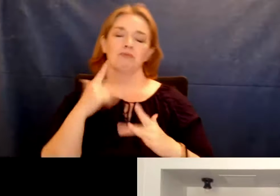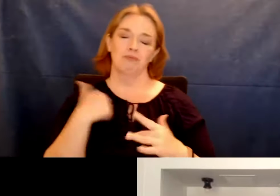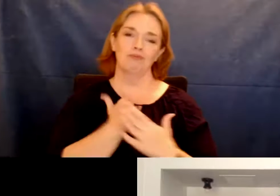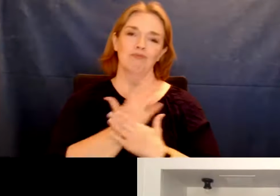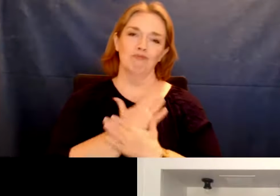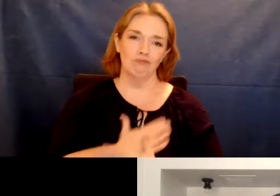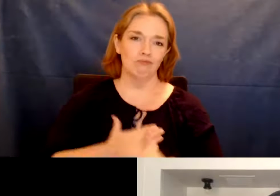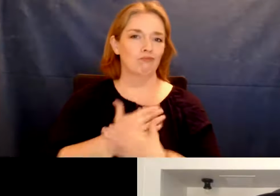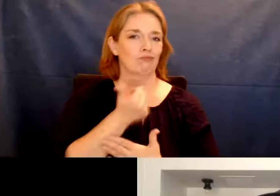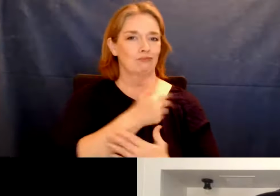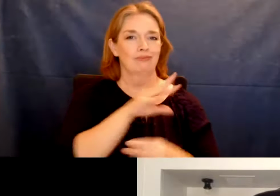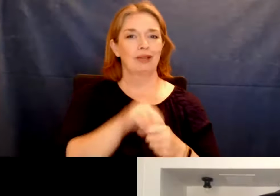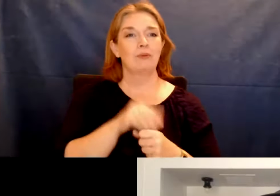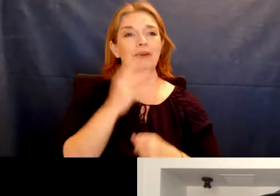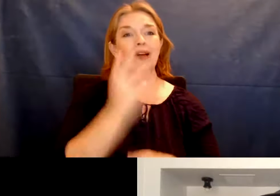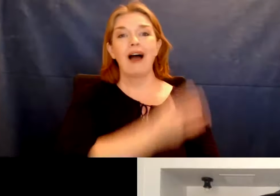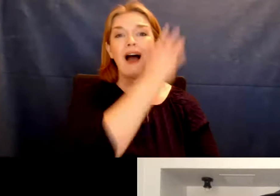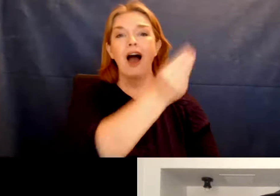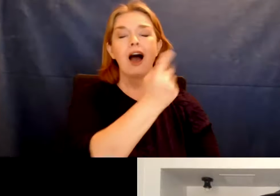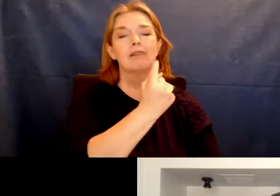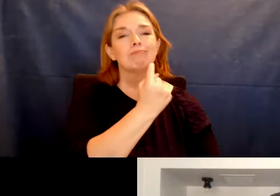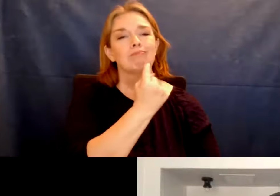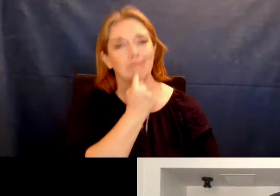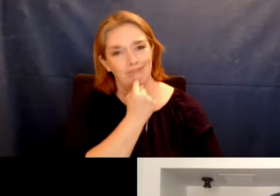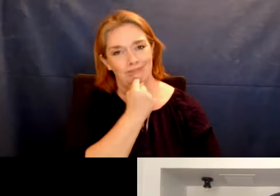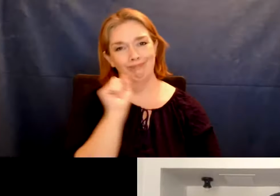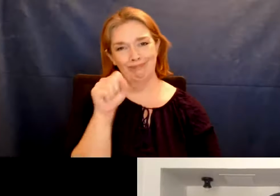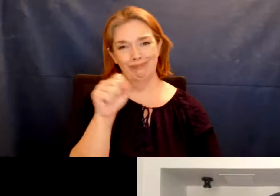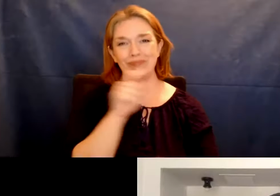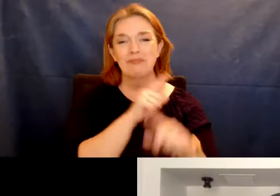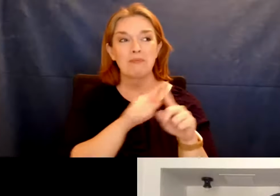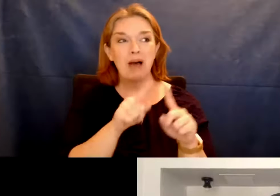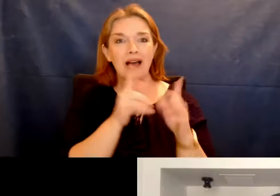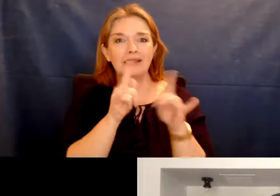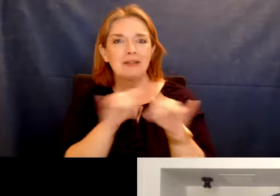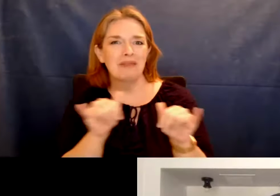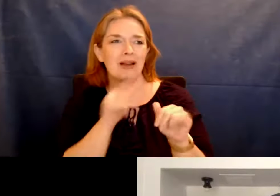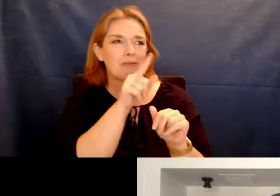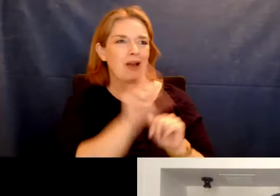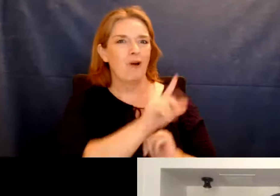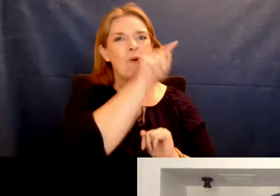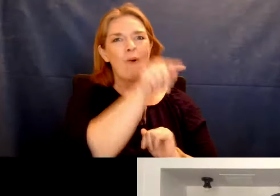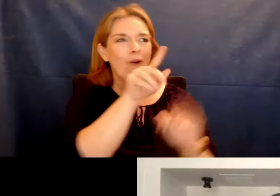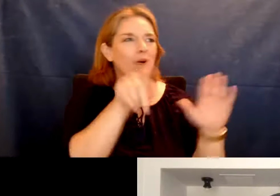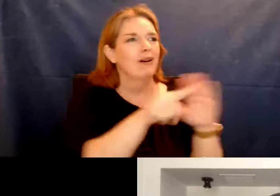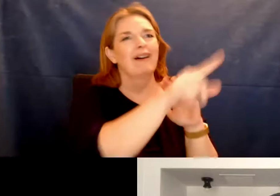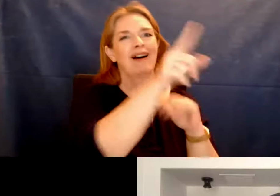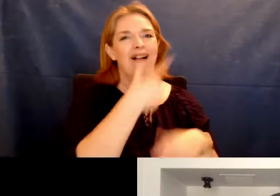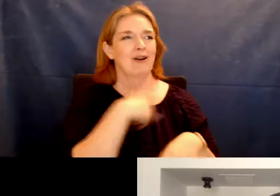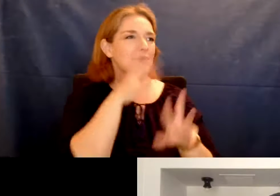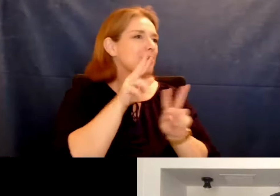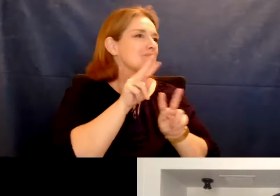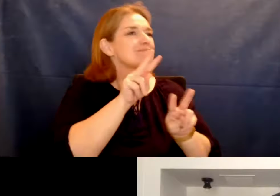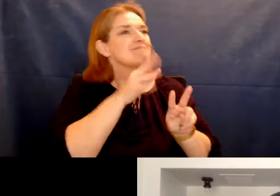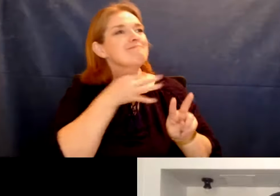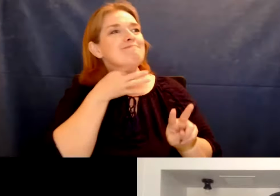will be very sad to see him go, but we are also excited to see where his curiosity leads him and his work next.